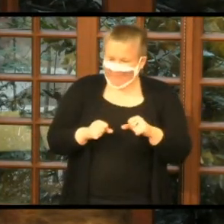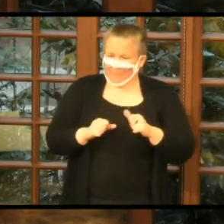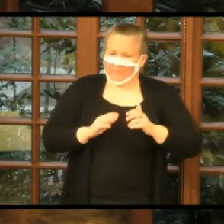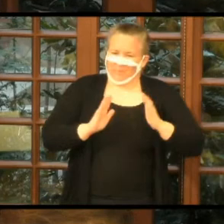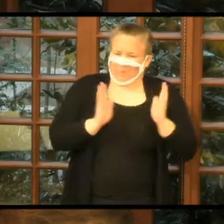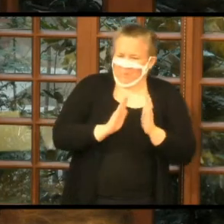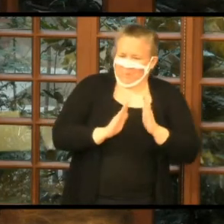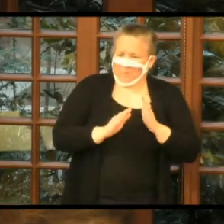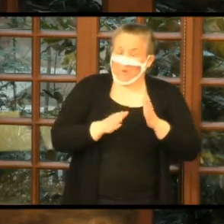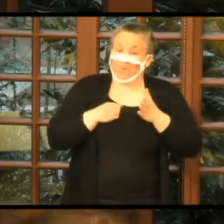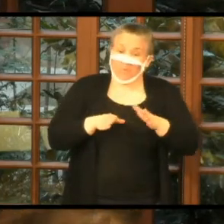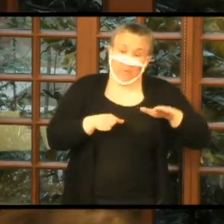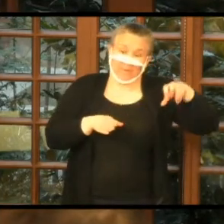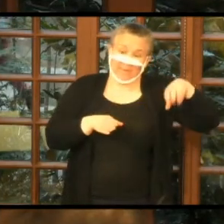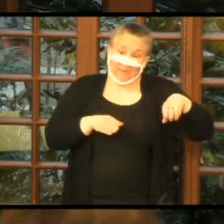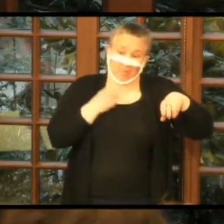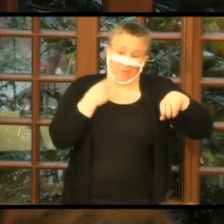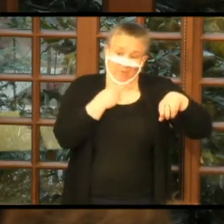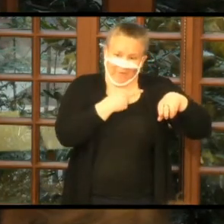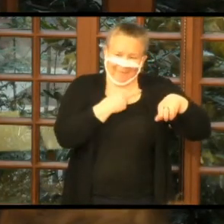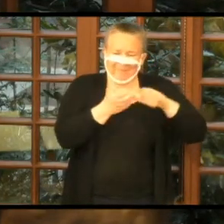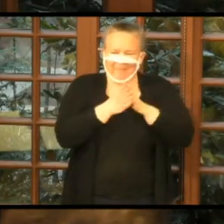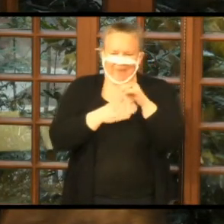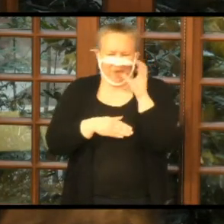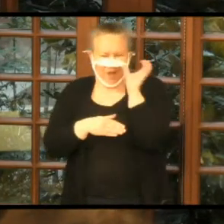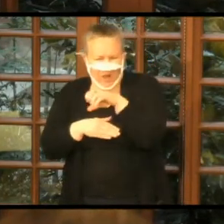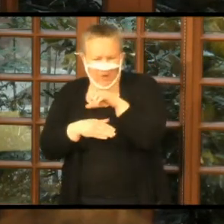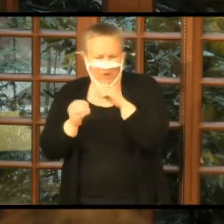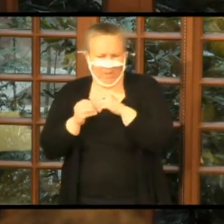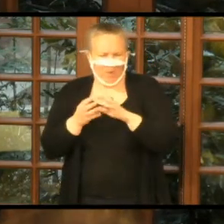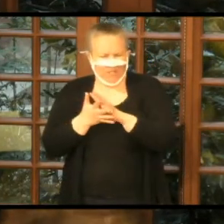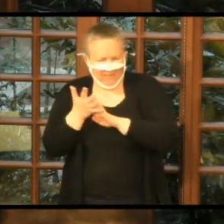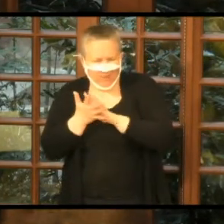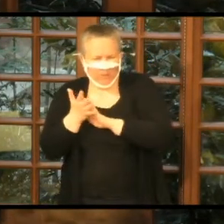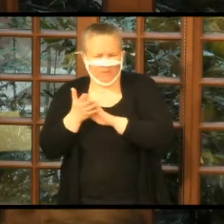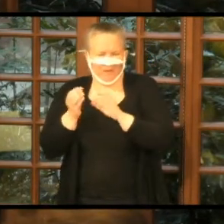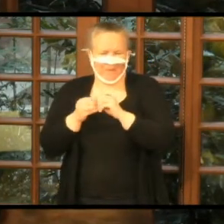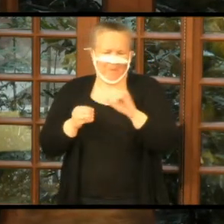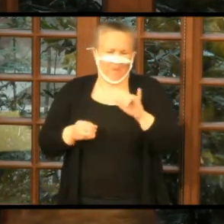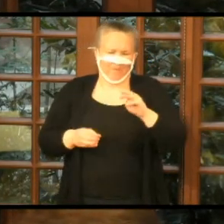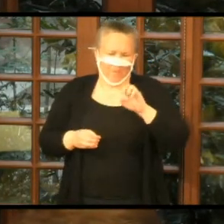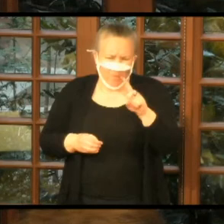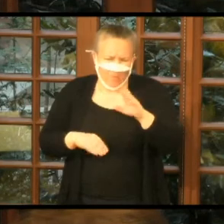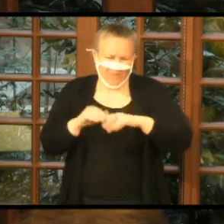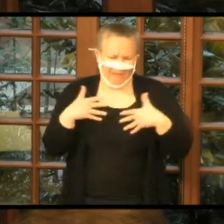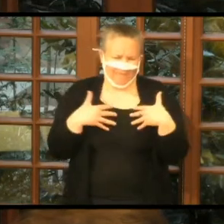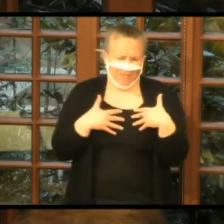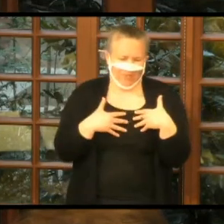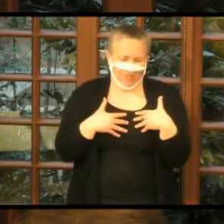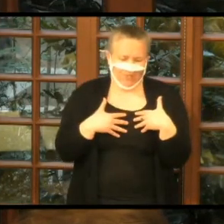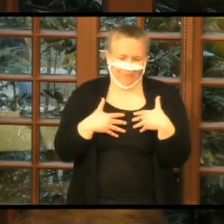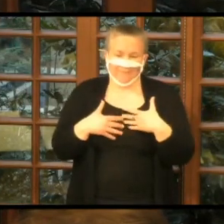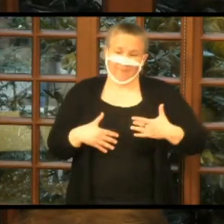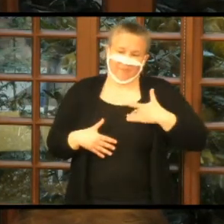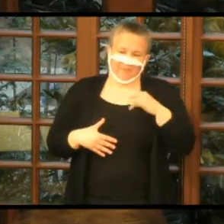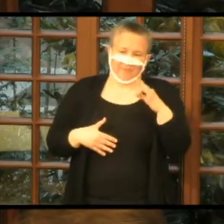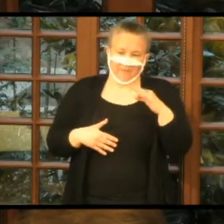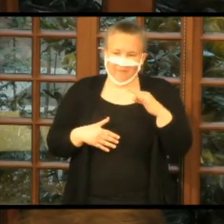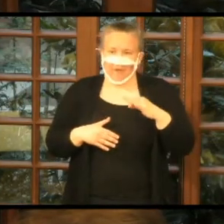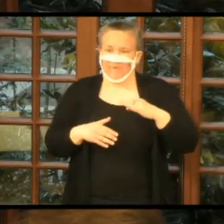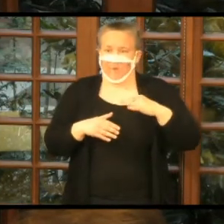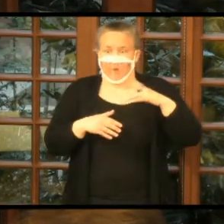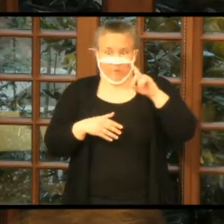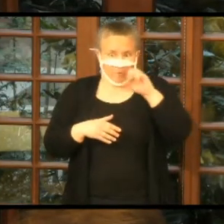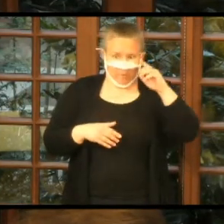restaurants, and became odder, more diffuse, more of a mood than a fear, a sense of oncoming